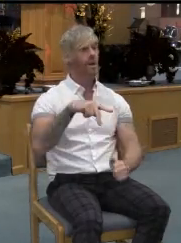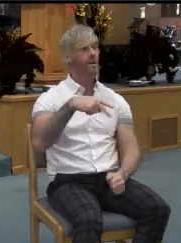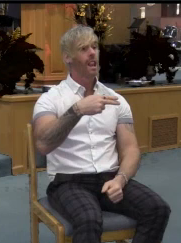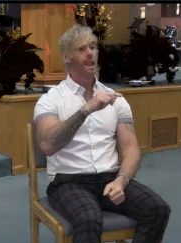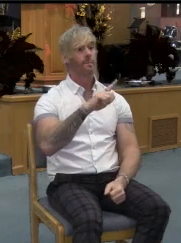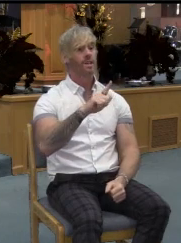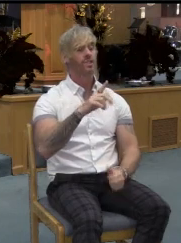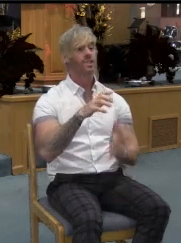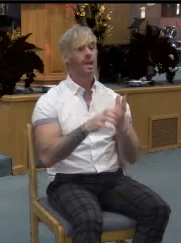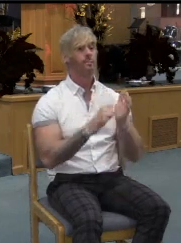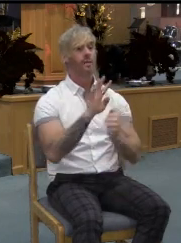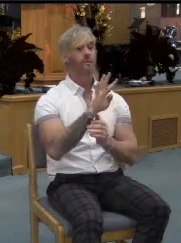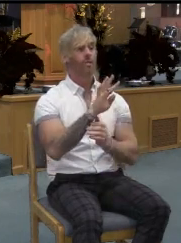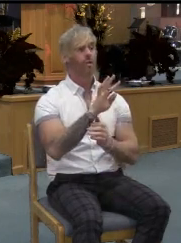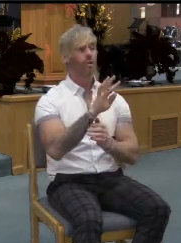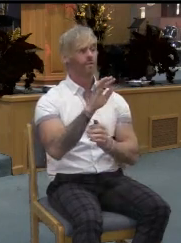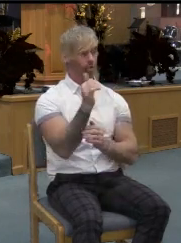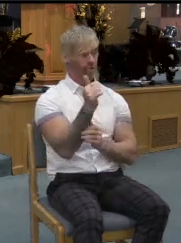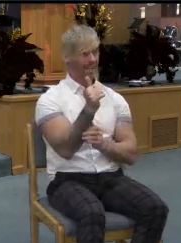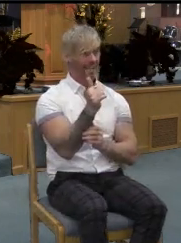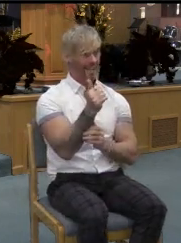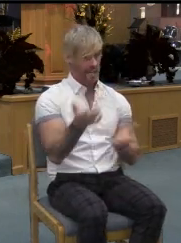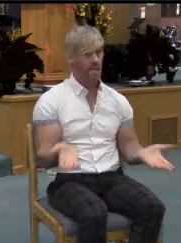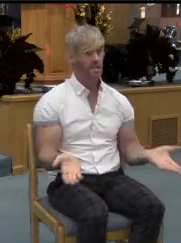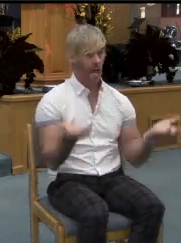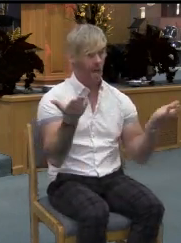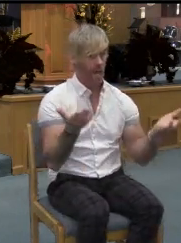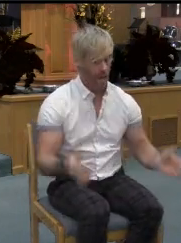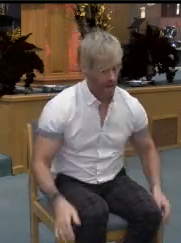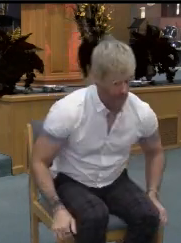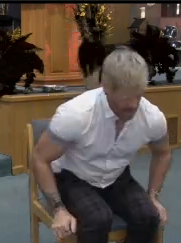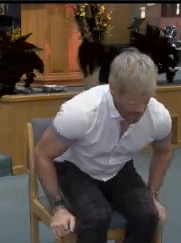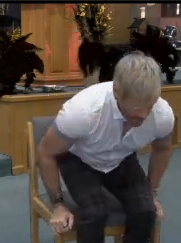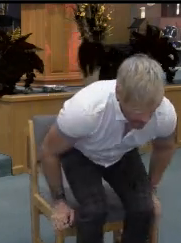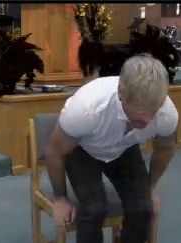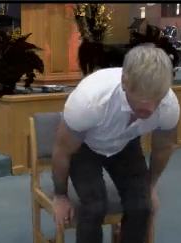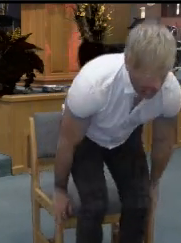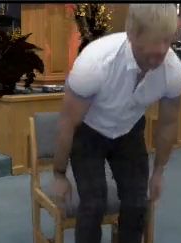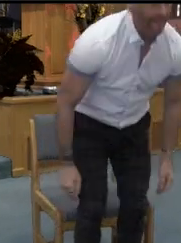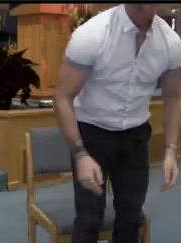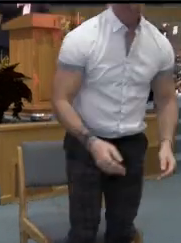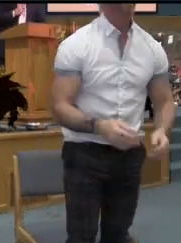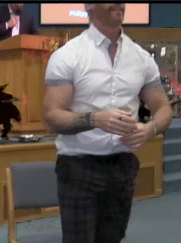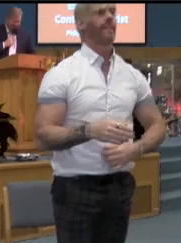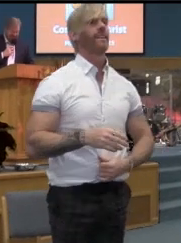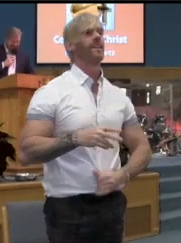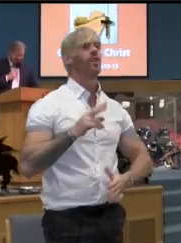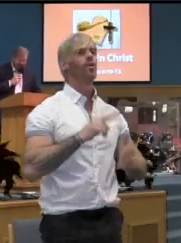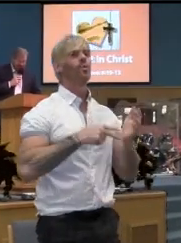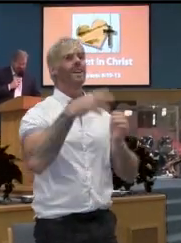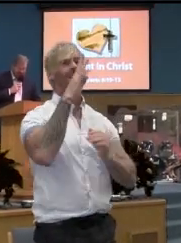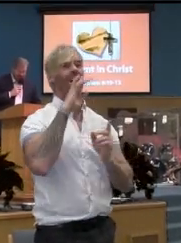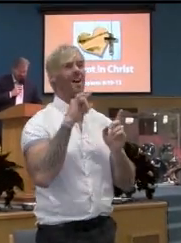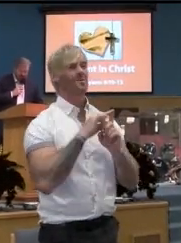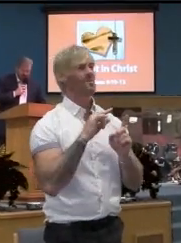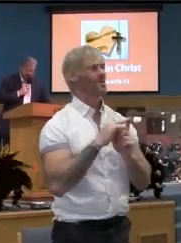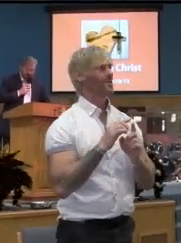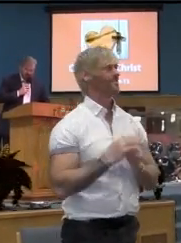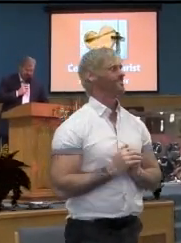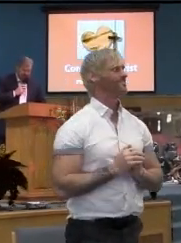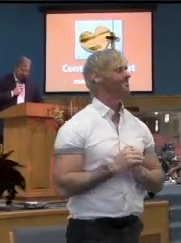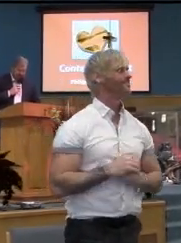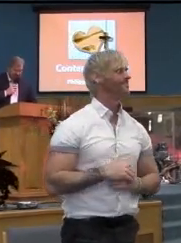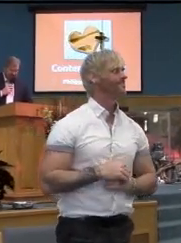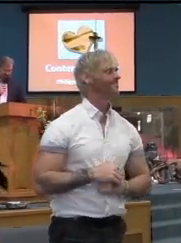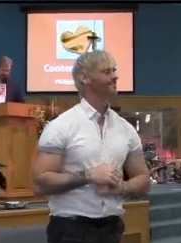would you all stand together one more time in honor of the reading of the Word of God? Philippians chapter 4,